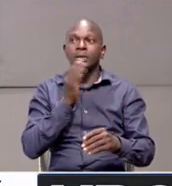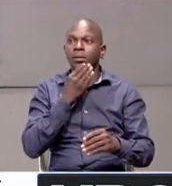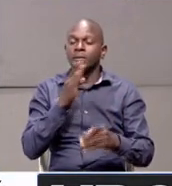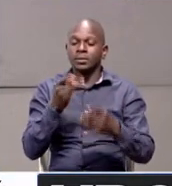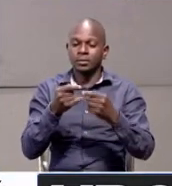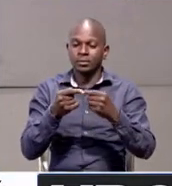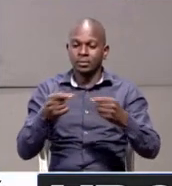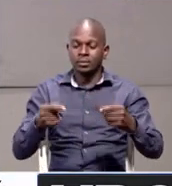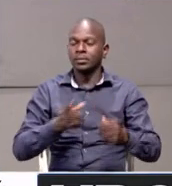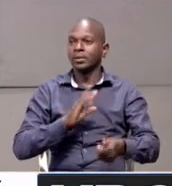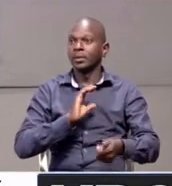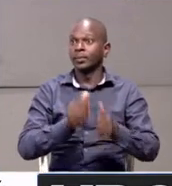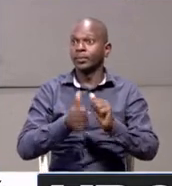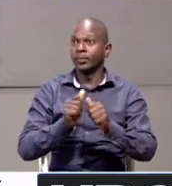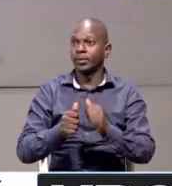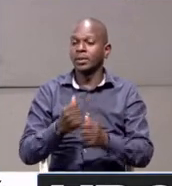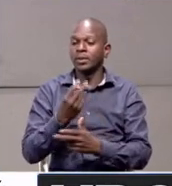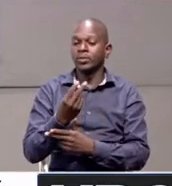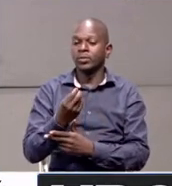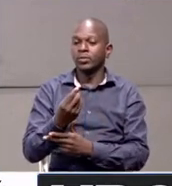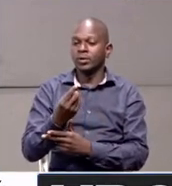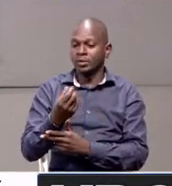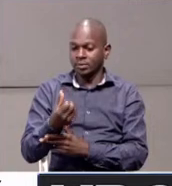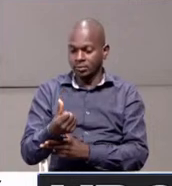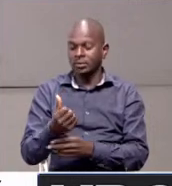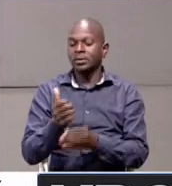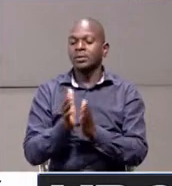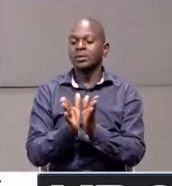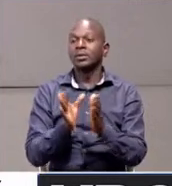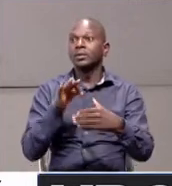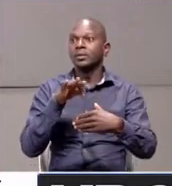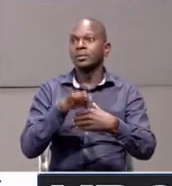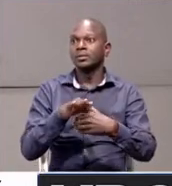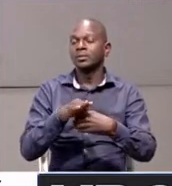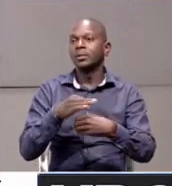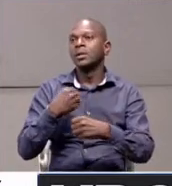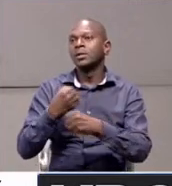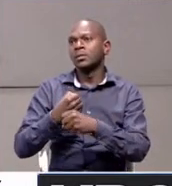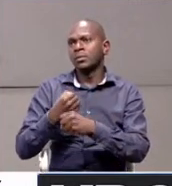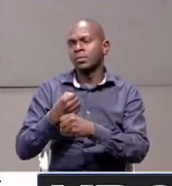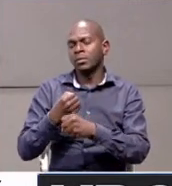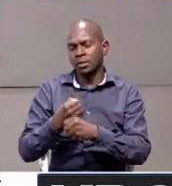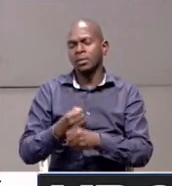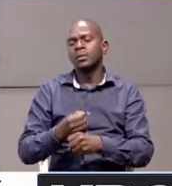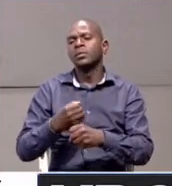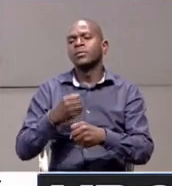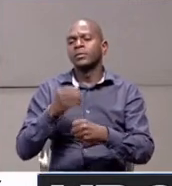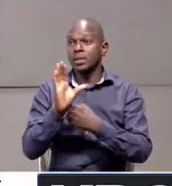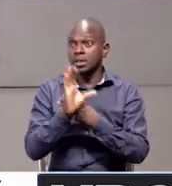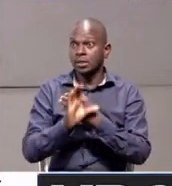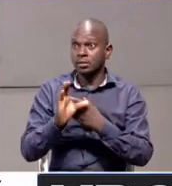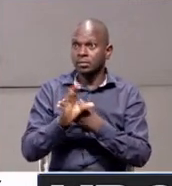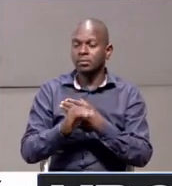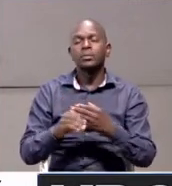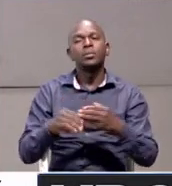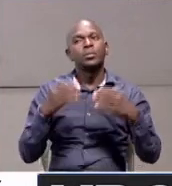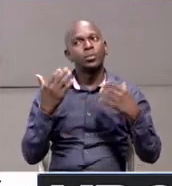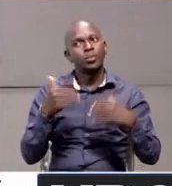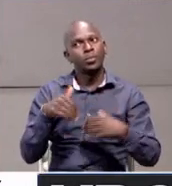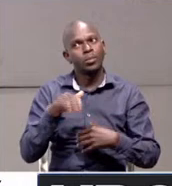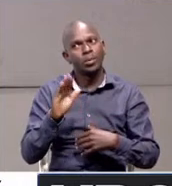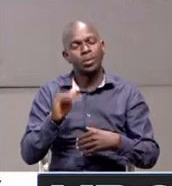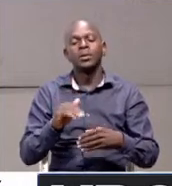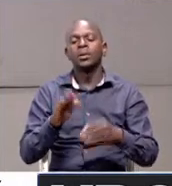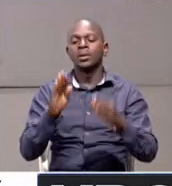disagreed and contested against him in 2016 general elections, the work Mbabazi did for the country is immense.